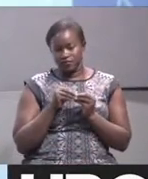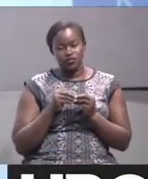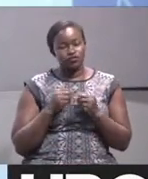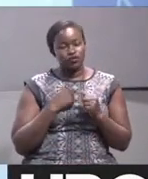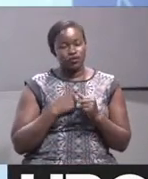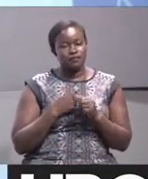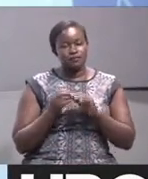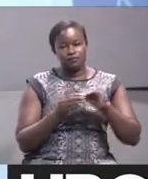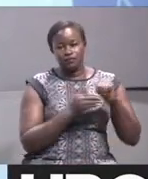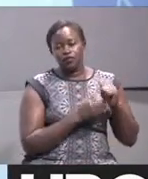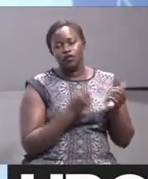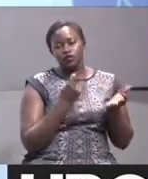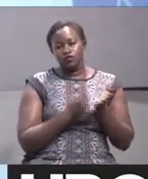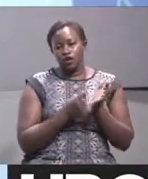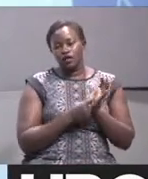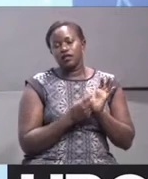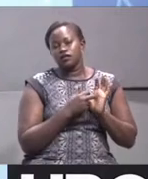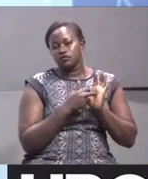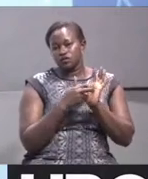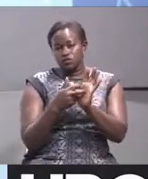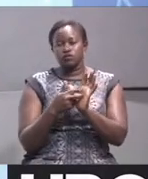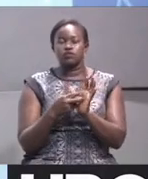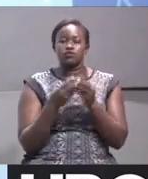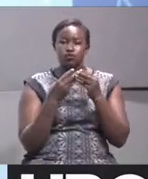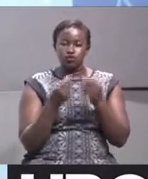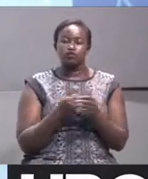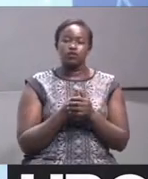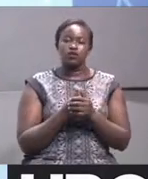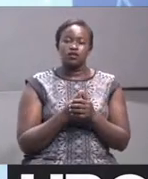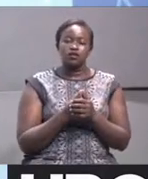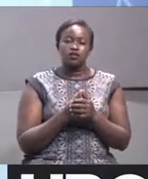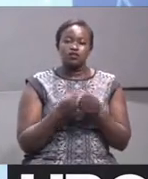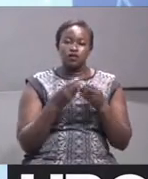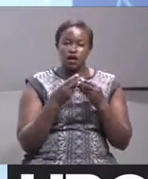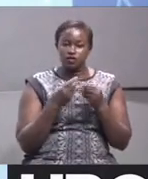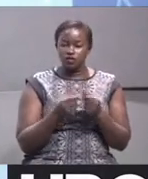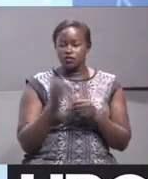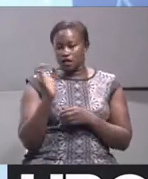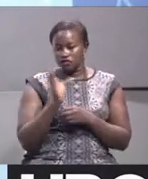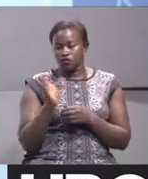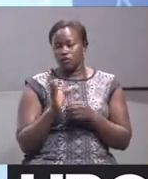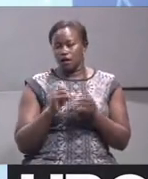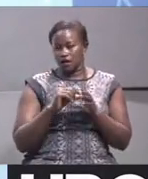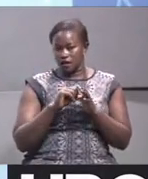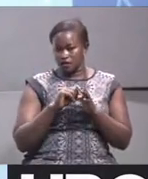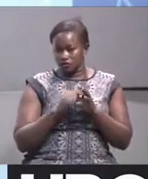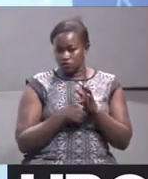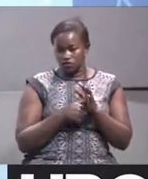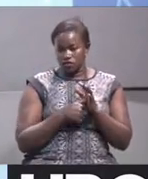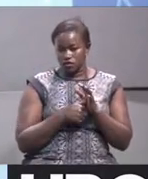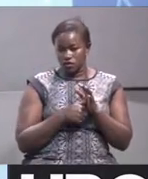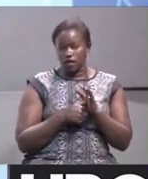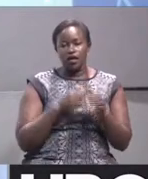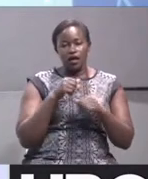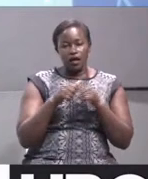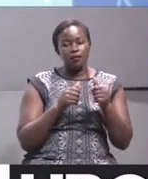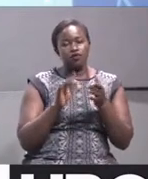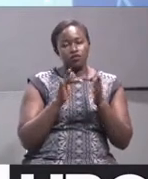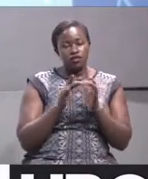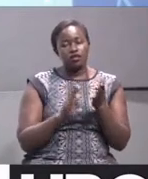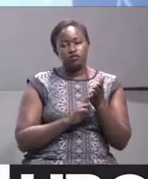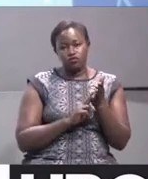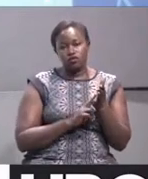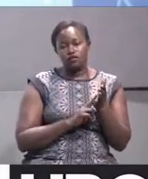Uganda has introduced a groundbreaking solution to address customer concerns regarding internet utilization. UCC's Micheal